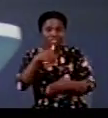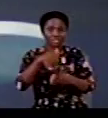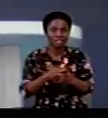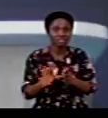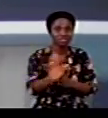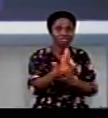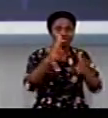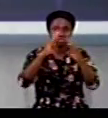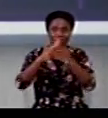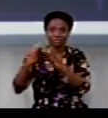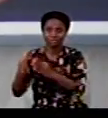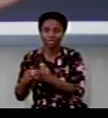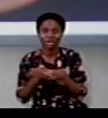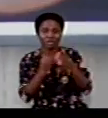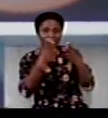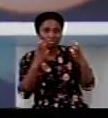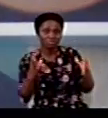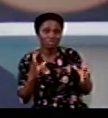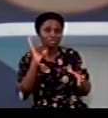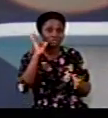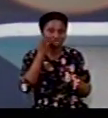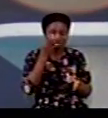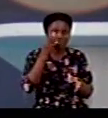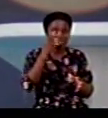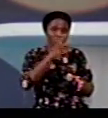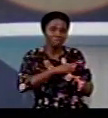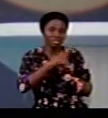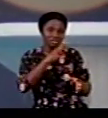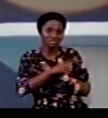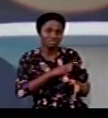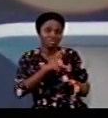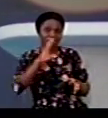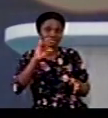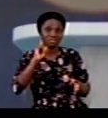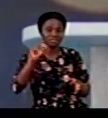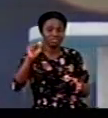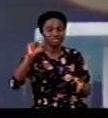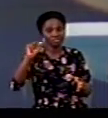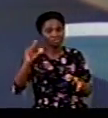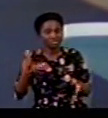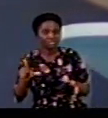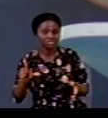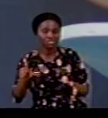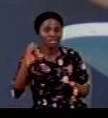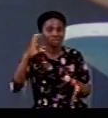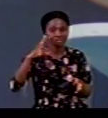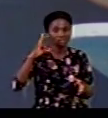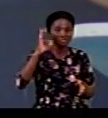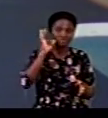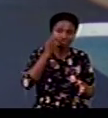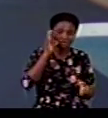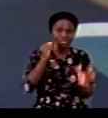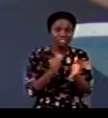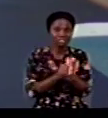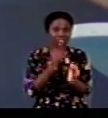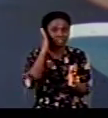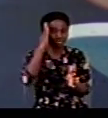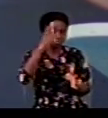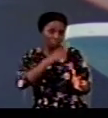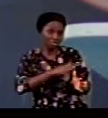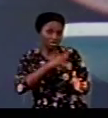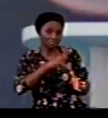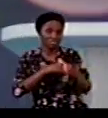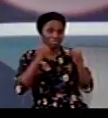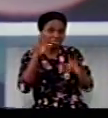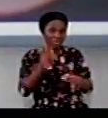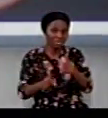many people around you. Beneficial fruit, better fruit, the best of fruit, and Godward fruit.